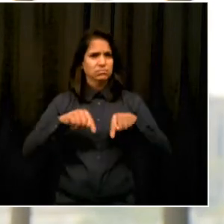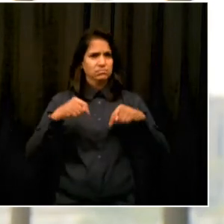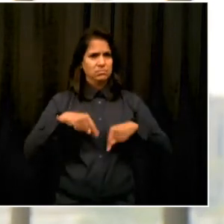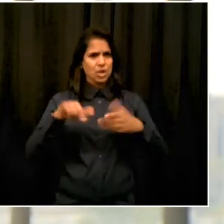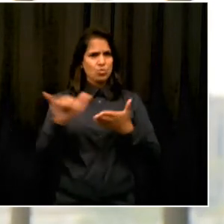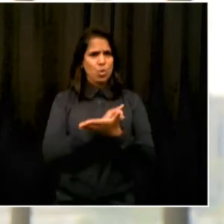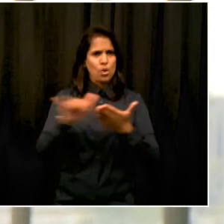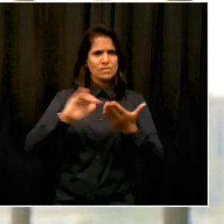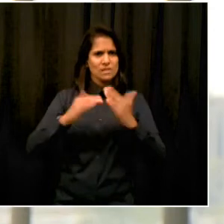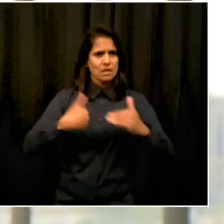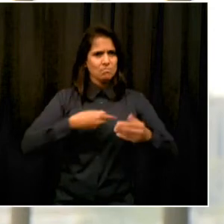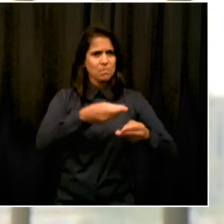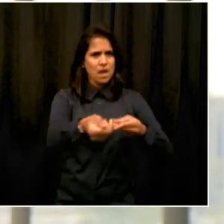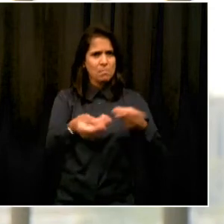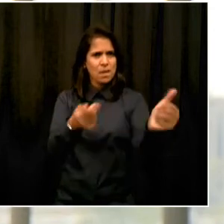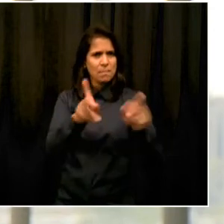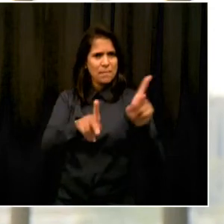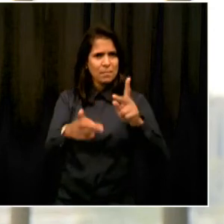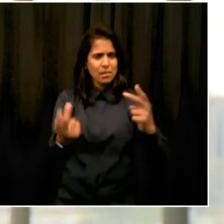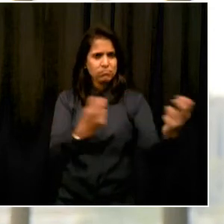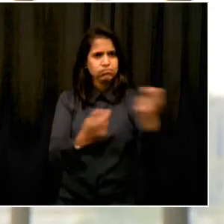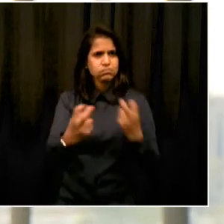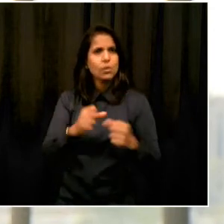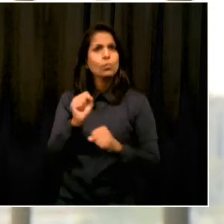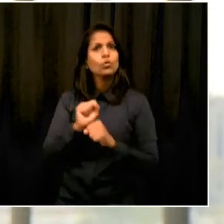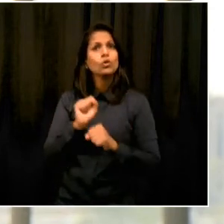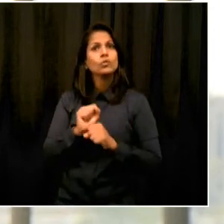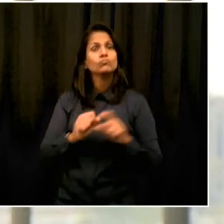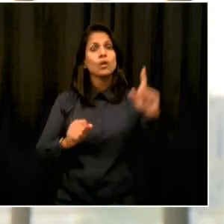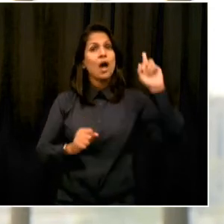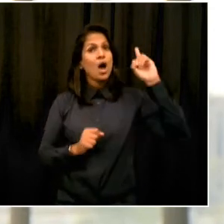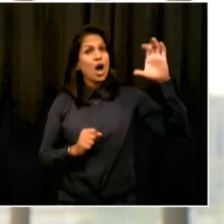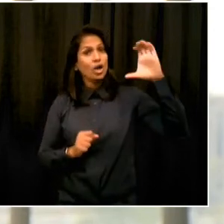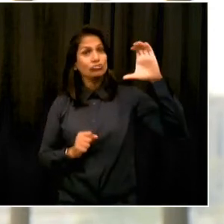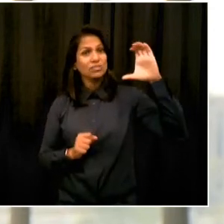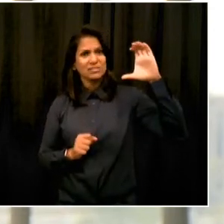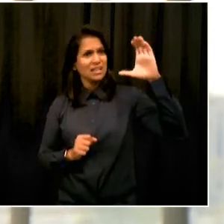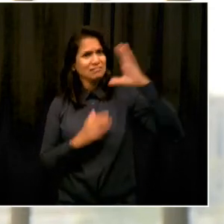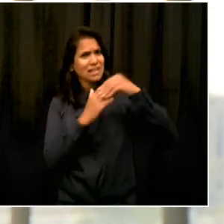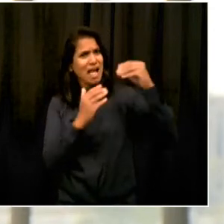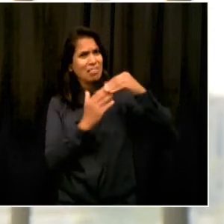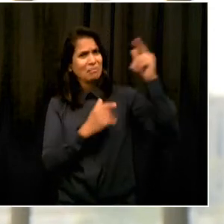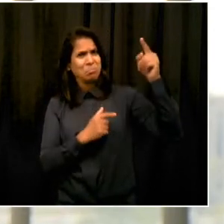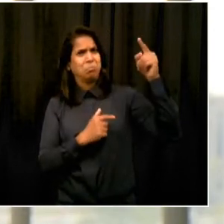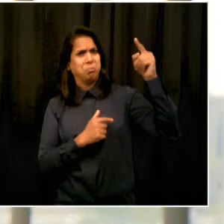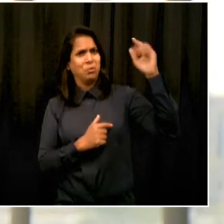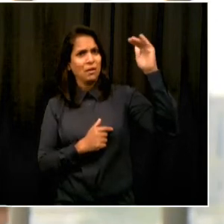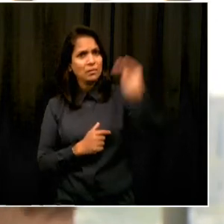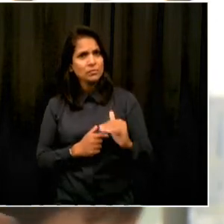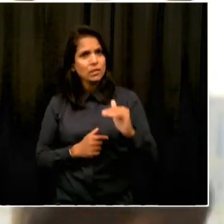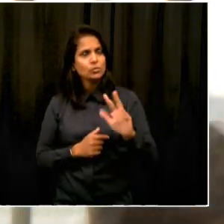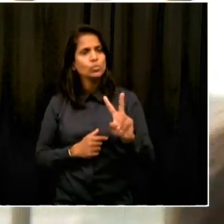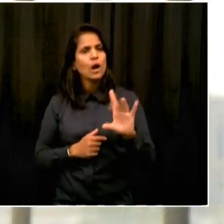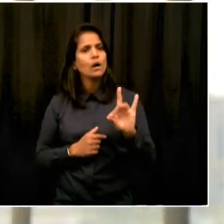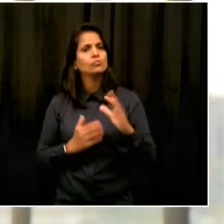and in this case by more than 90% for rapid testing, and here today already by more than 75%.